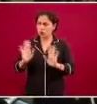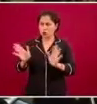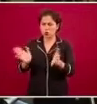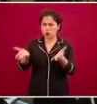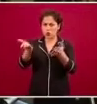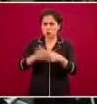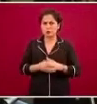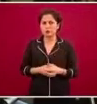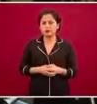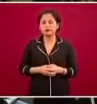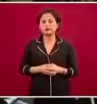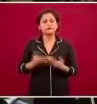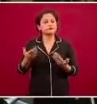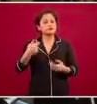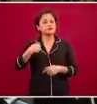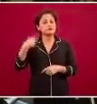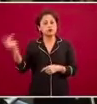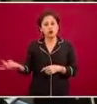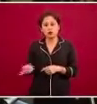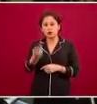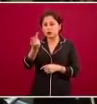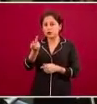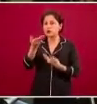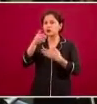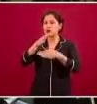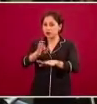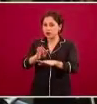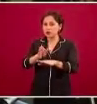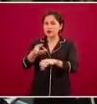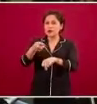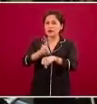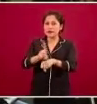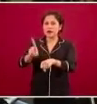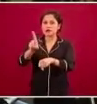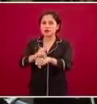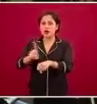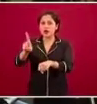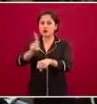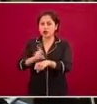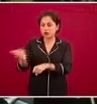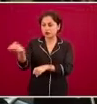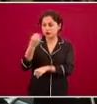classified, right? No, it is not. Okay, so the question is,